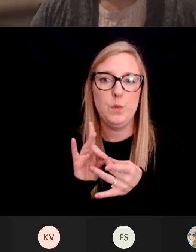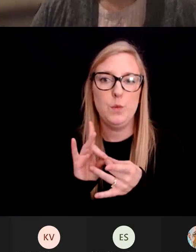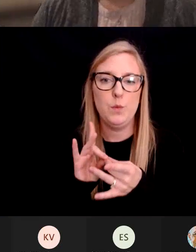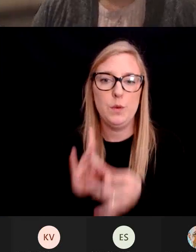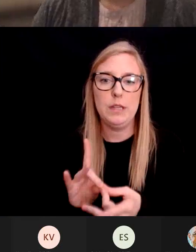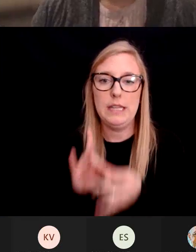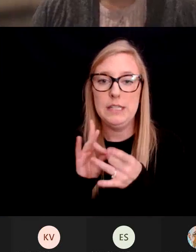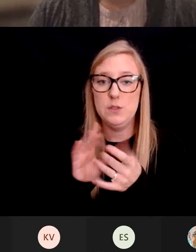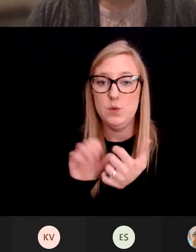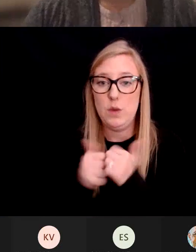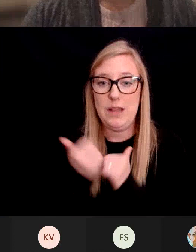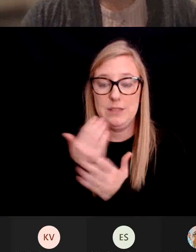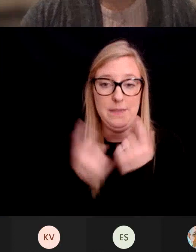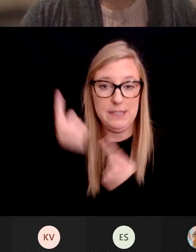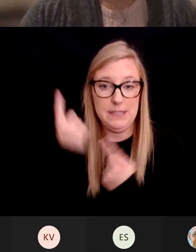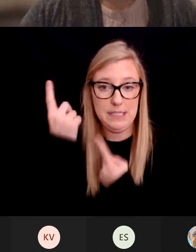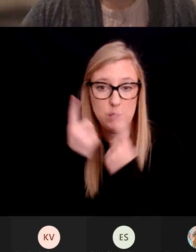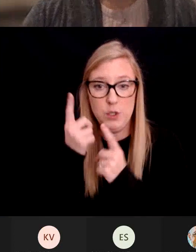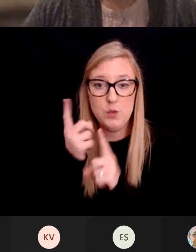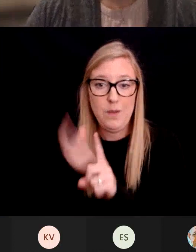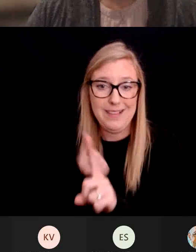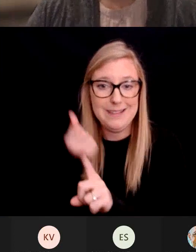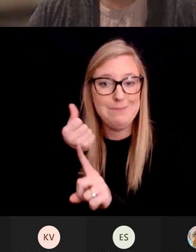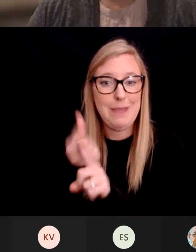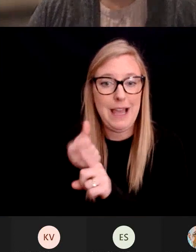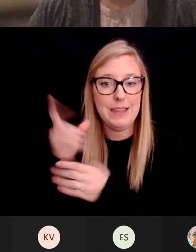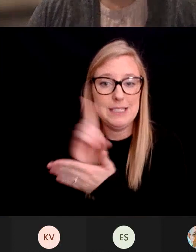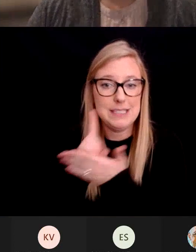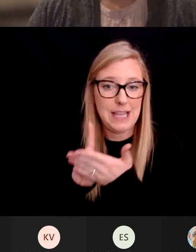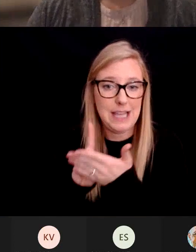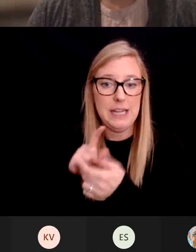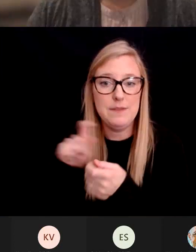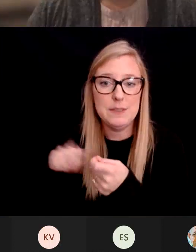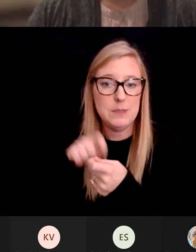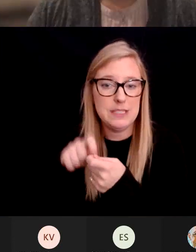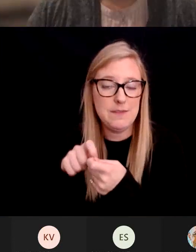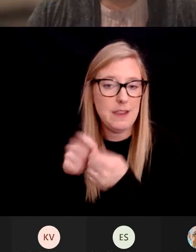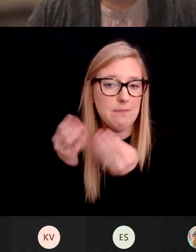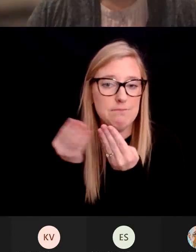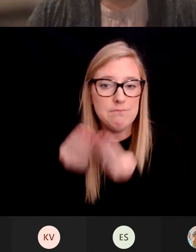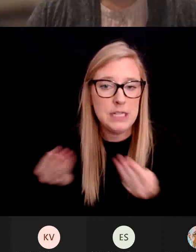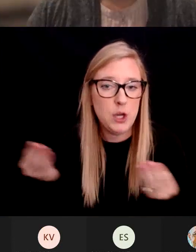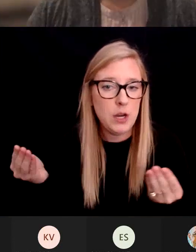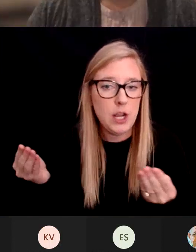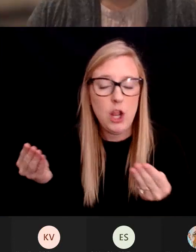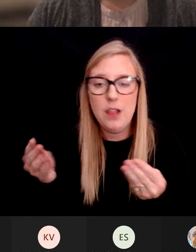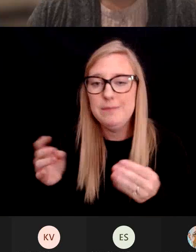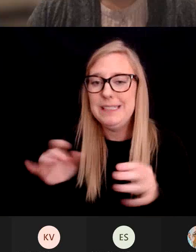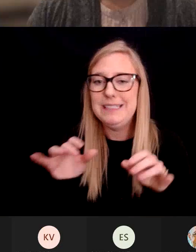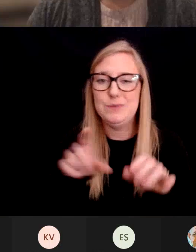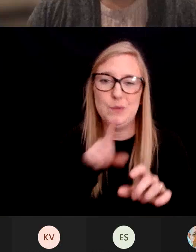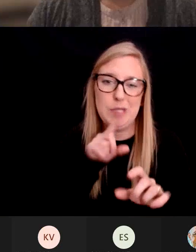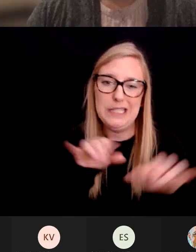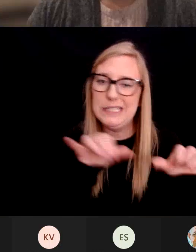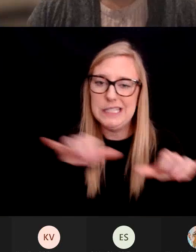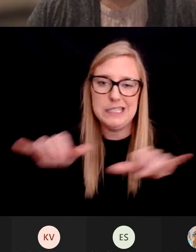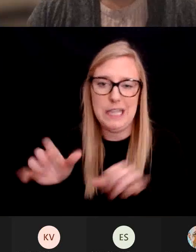considerations impact the design of that material. The same best practices that we've talked about here